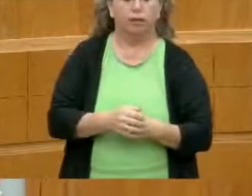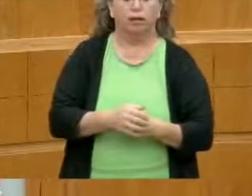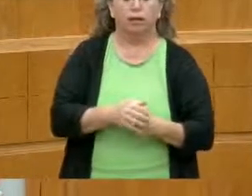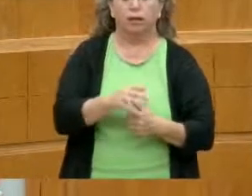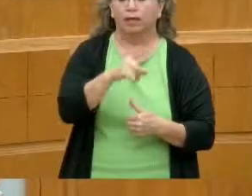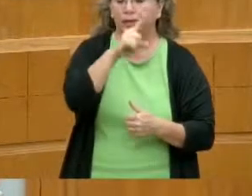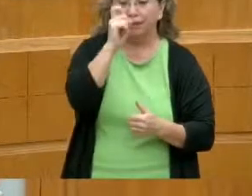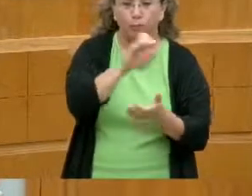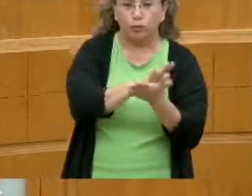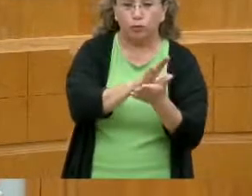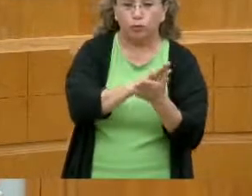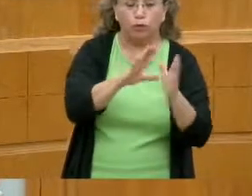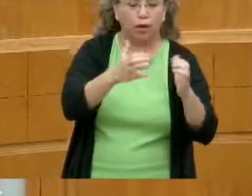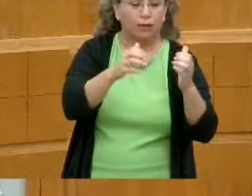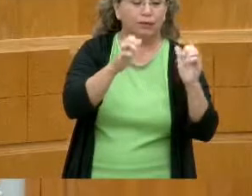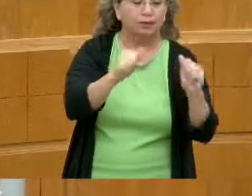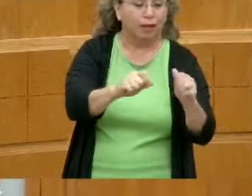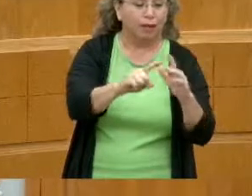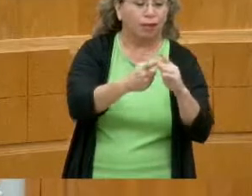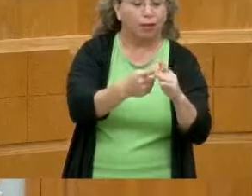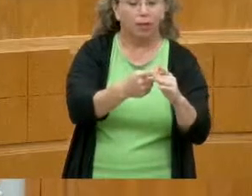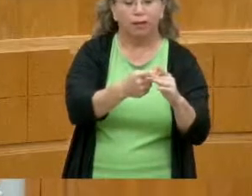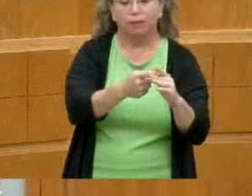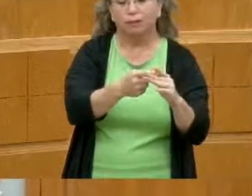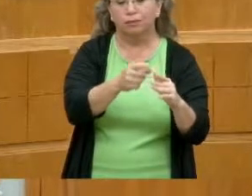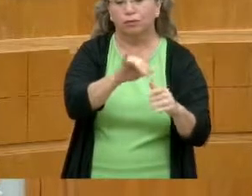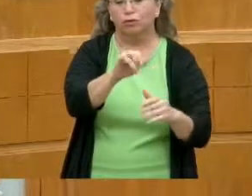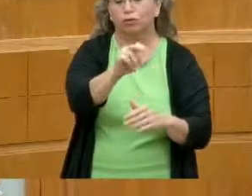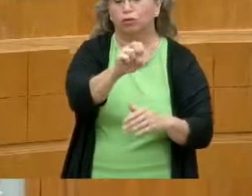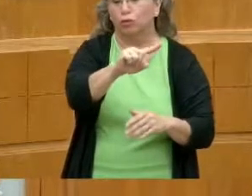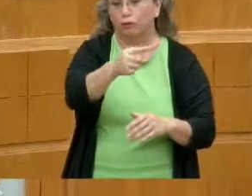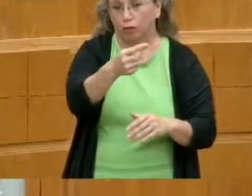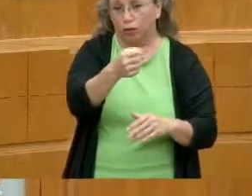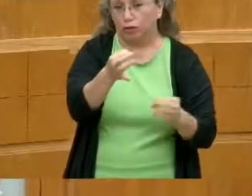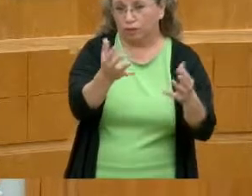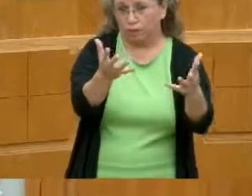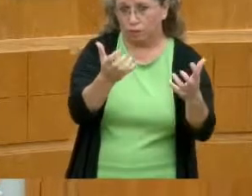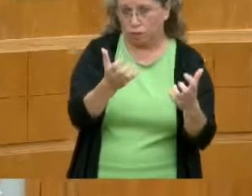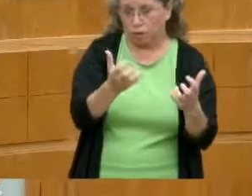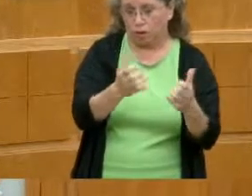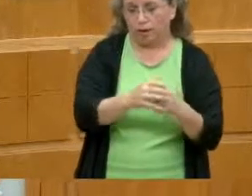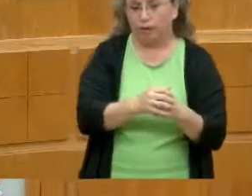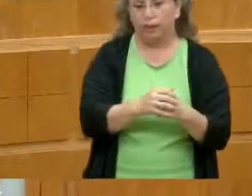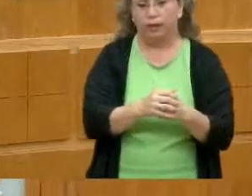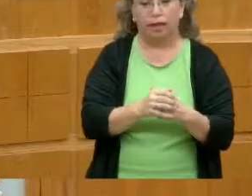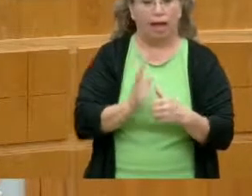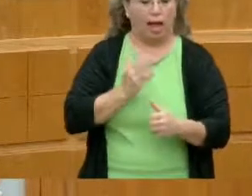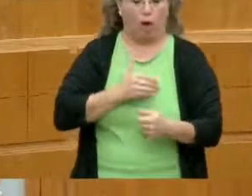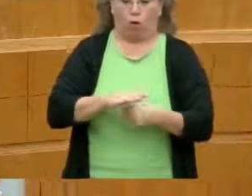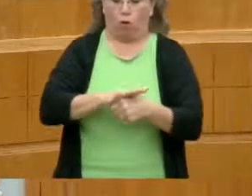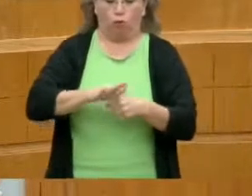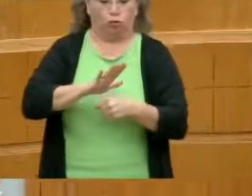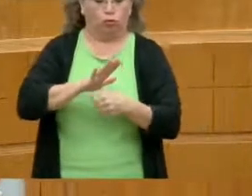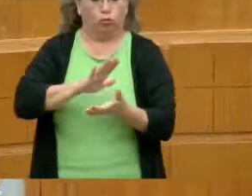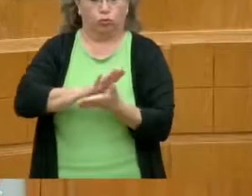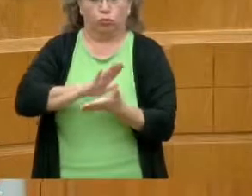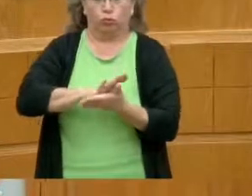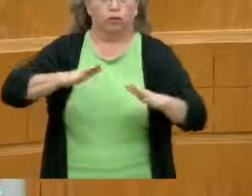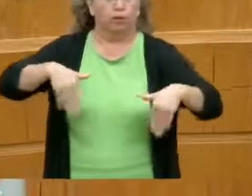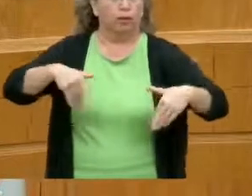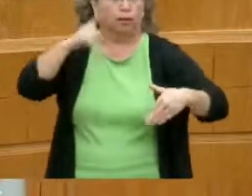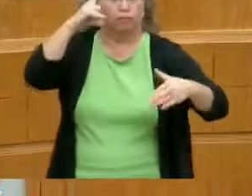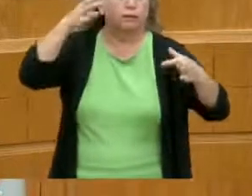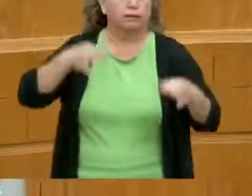may begin as soon as June 1st, and no decision has been made for our local schools at this time, but the governor